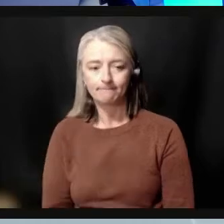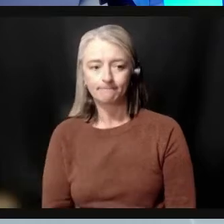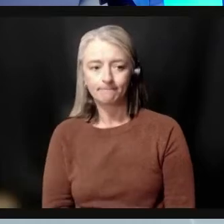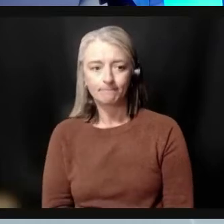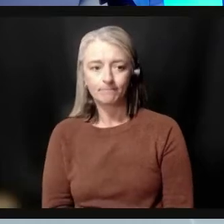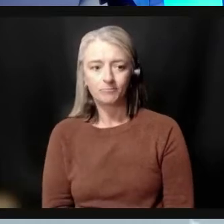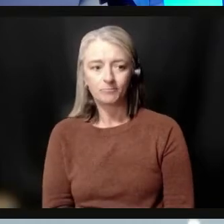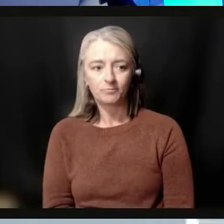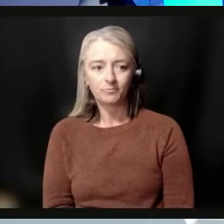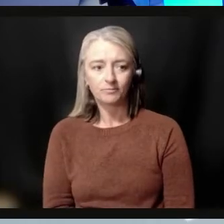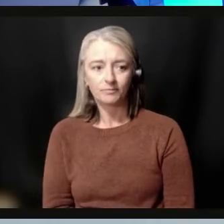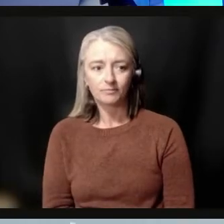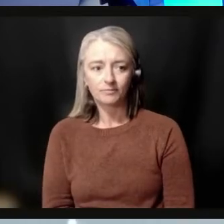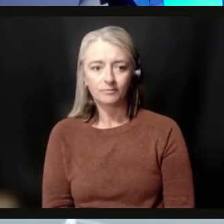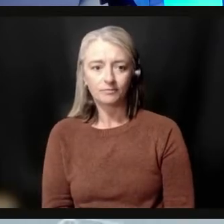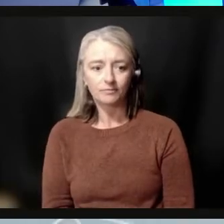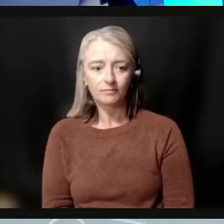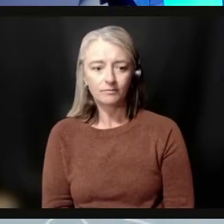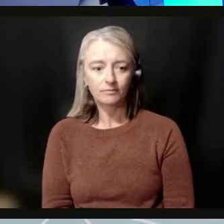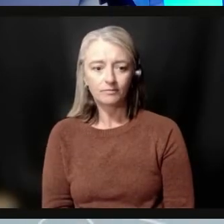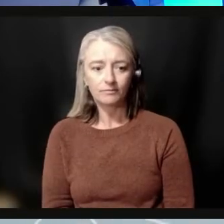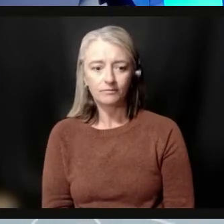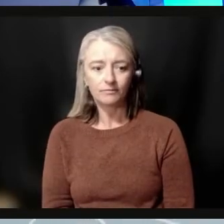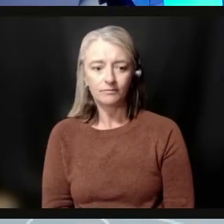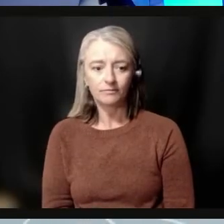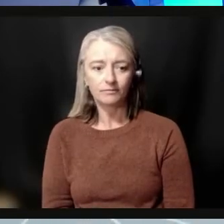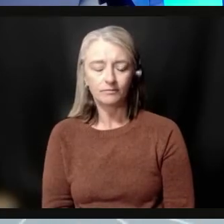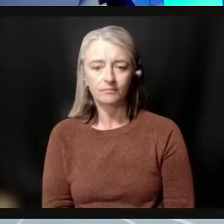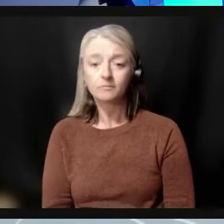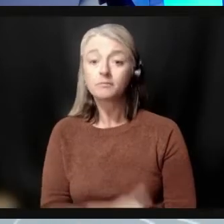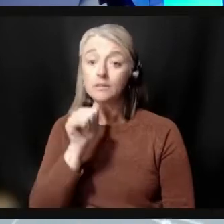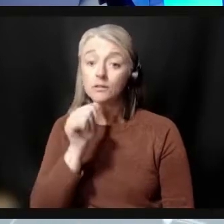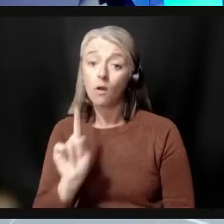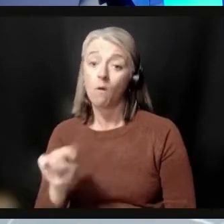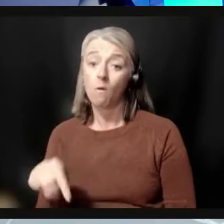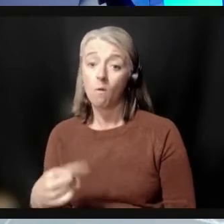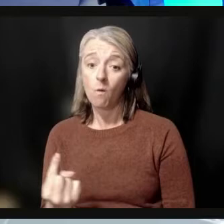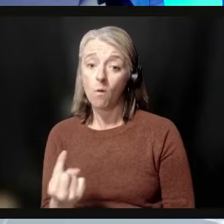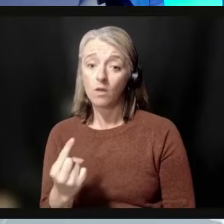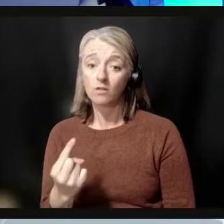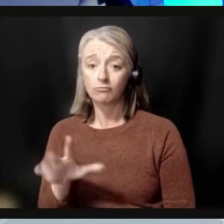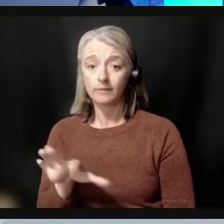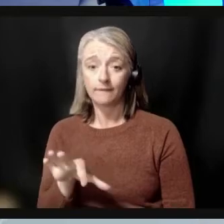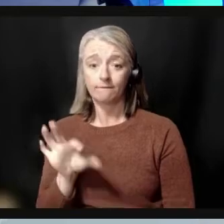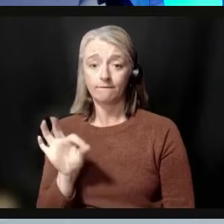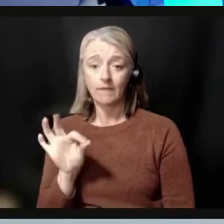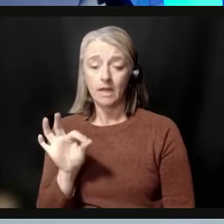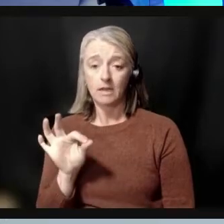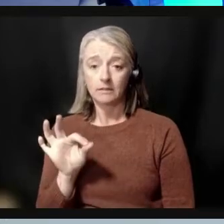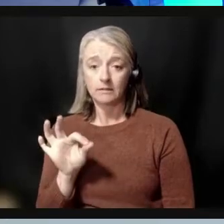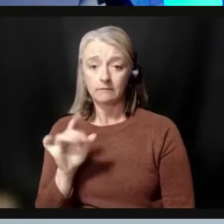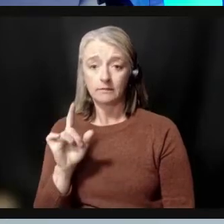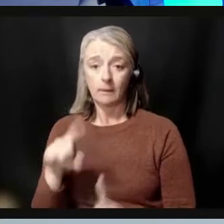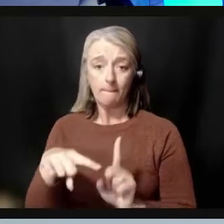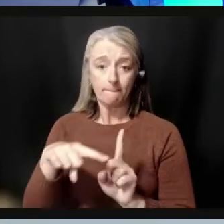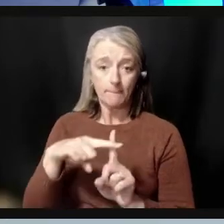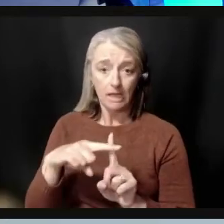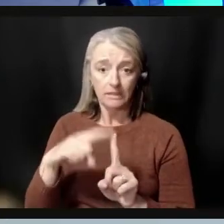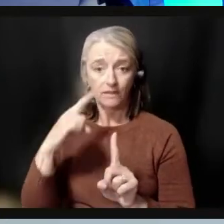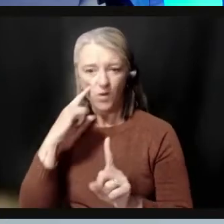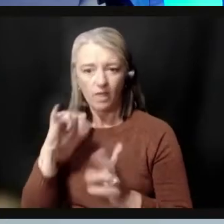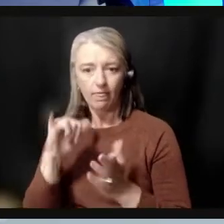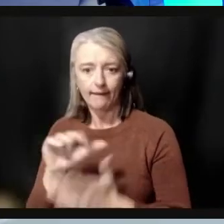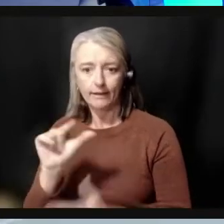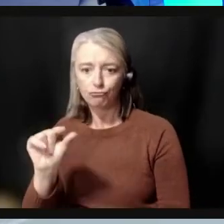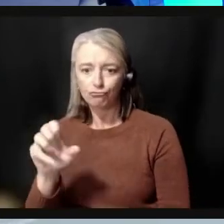So not only, as you say, were you found to be positive for this mutation,